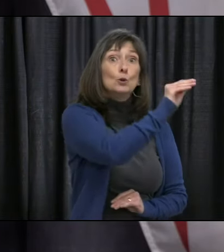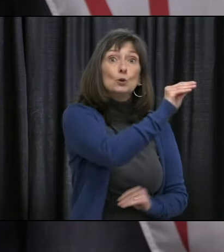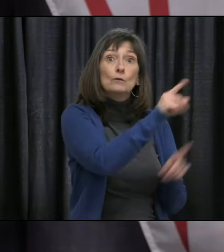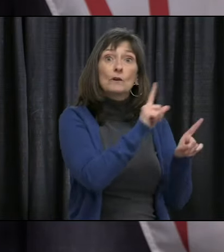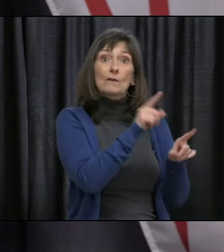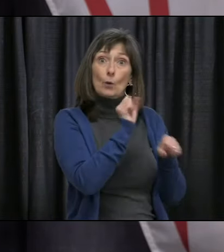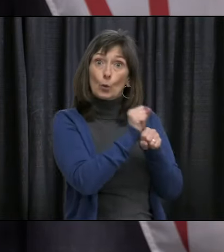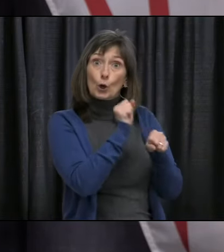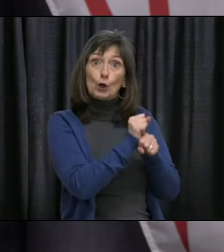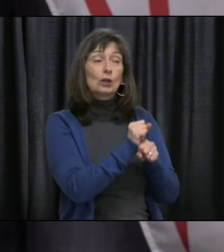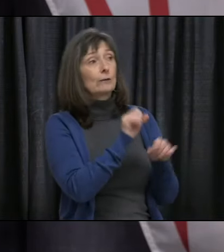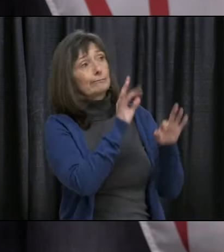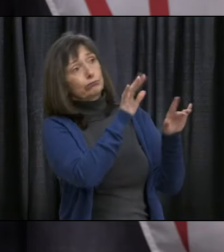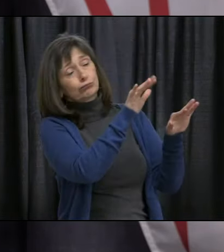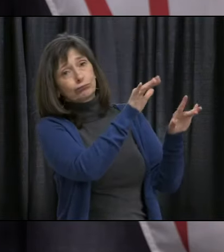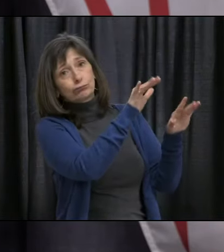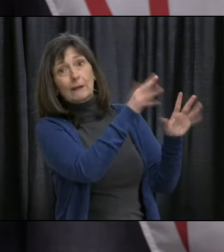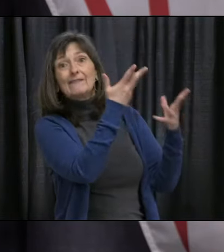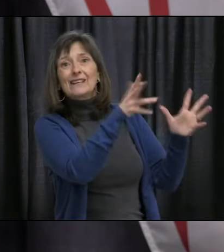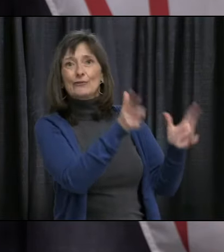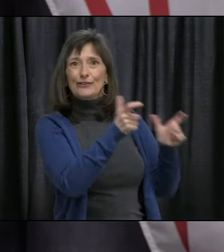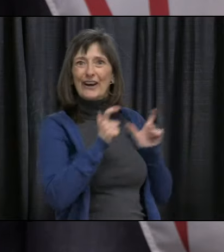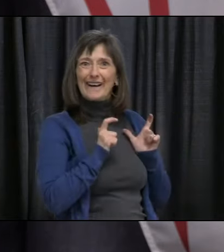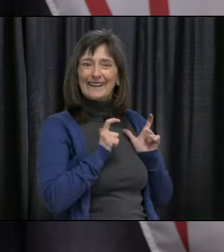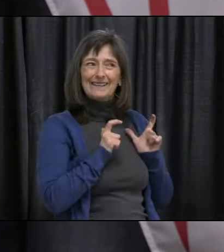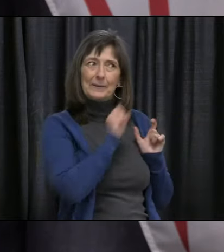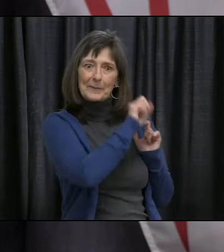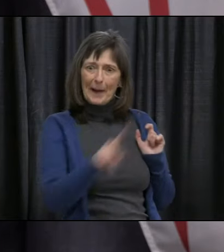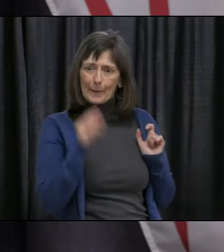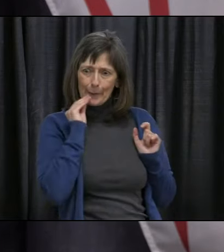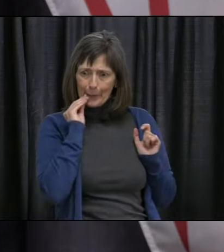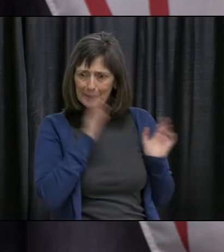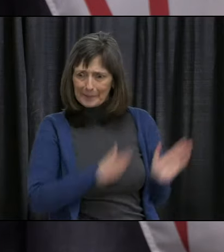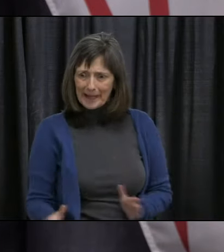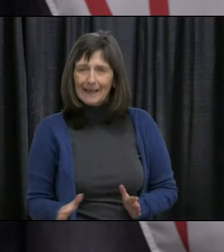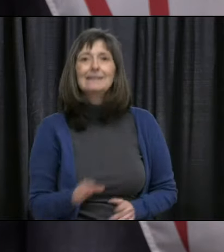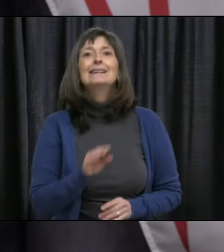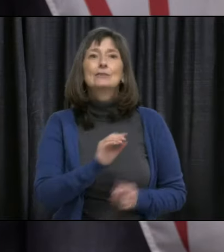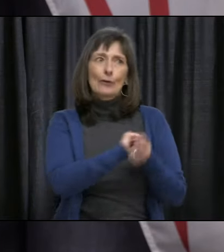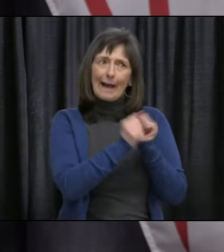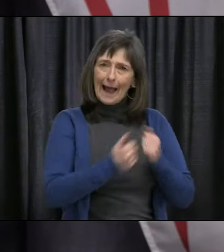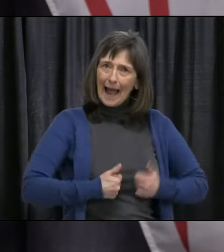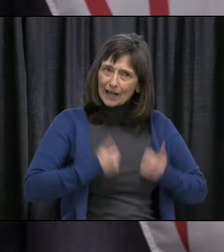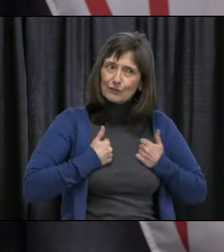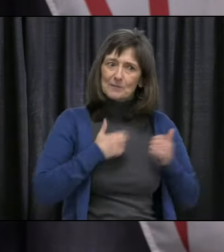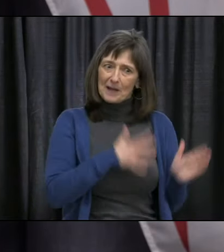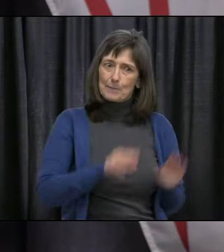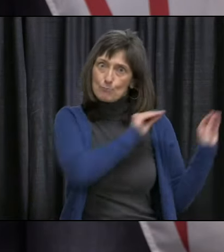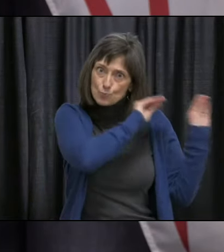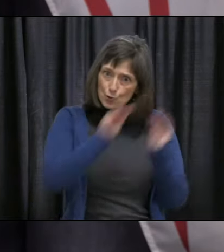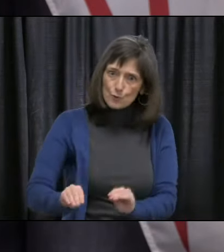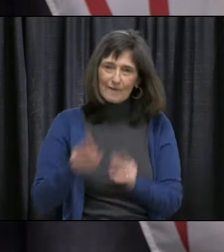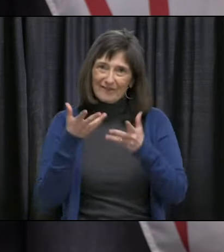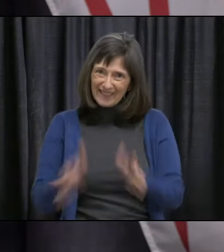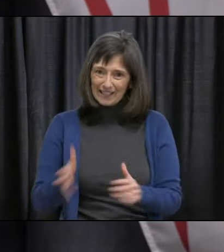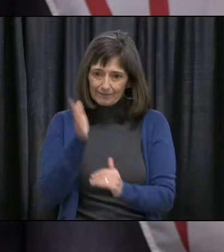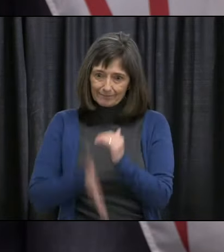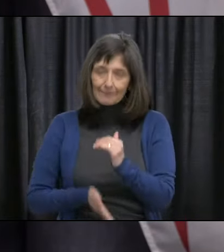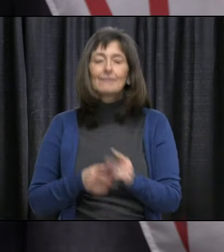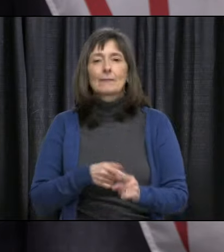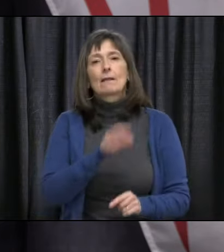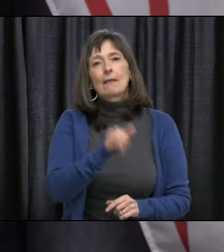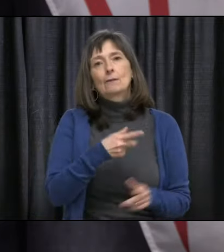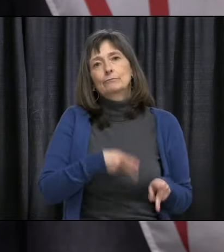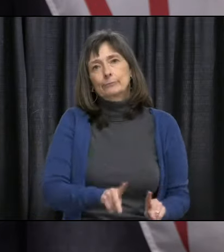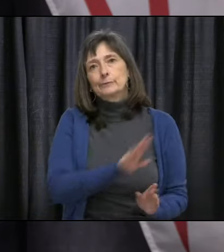back home. So people who are changing their address and moving back home certainly would be given an